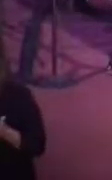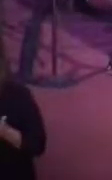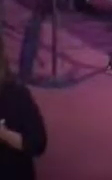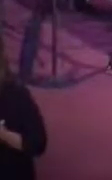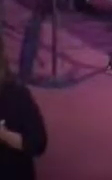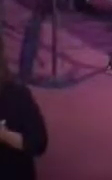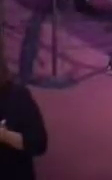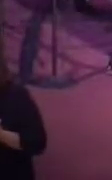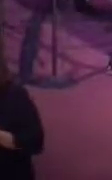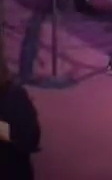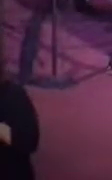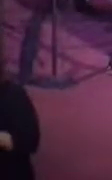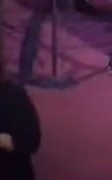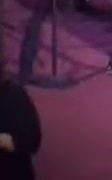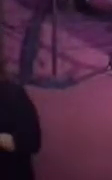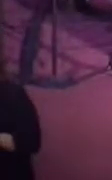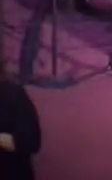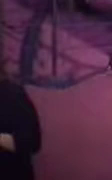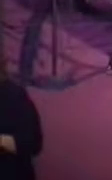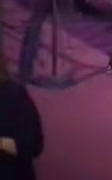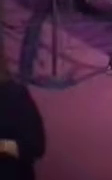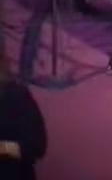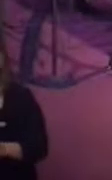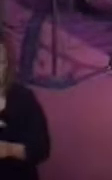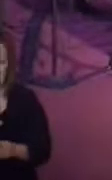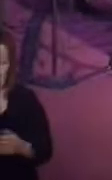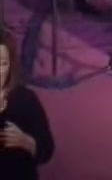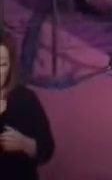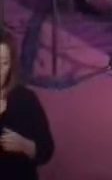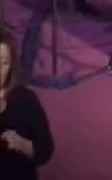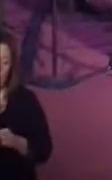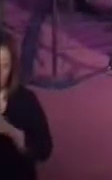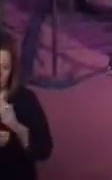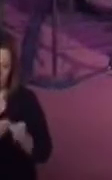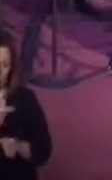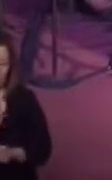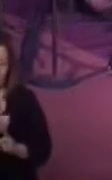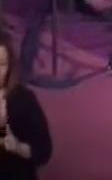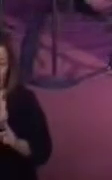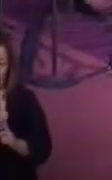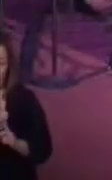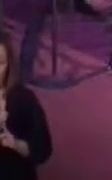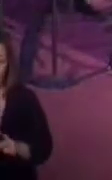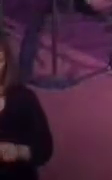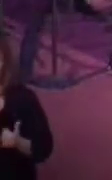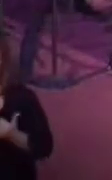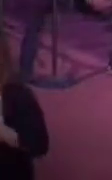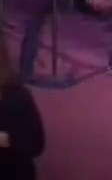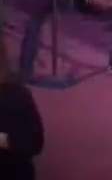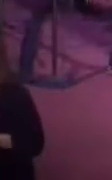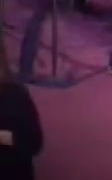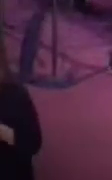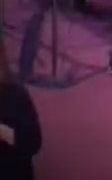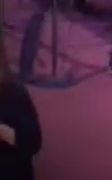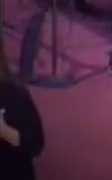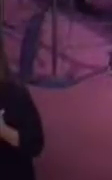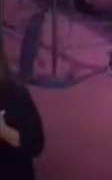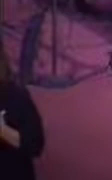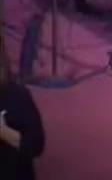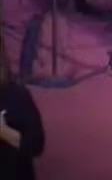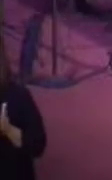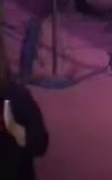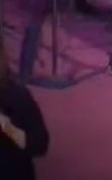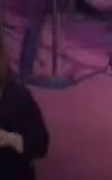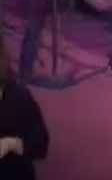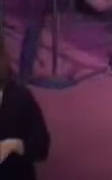years ago. But Daniel was also undergoing persecution. And so this morning, we're going to look at the providence of